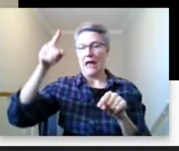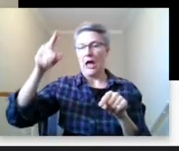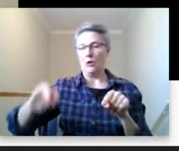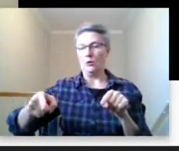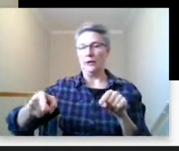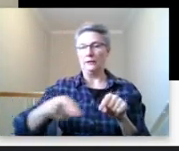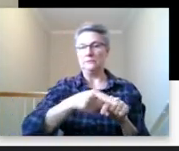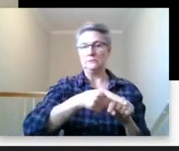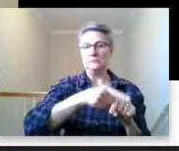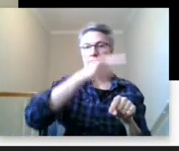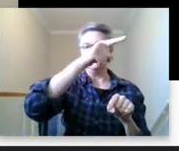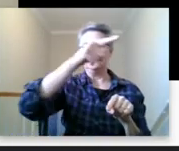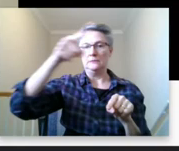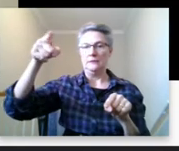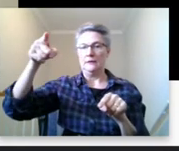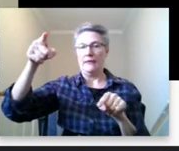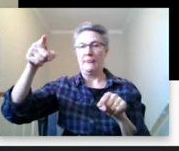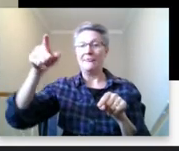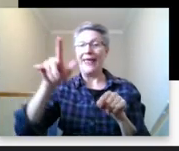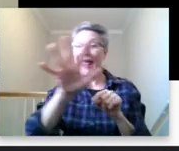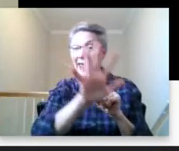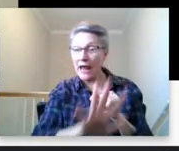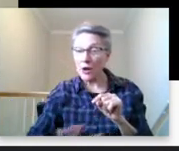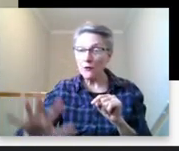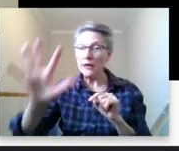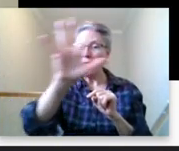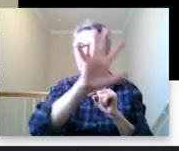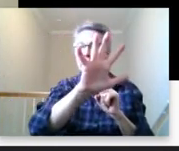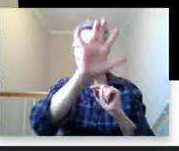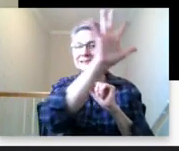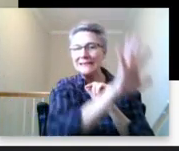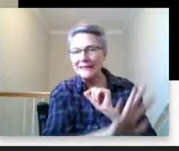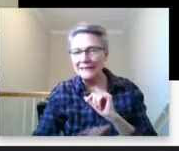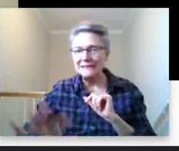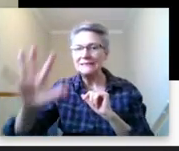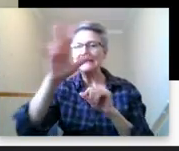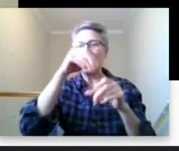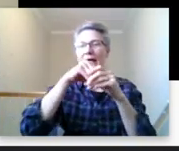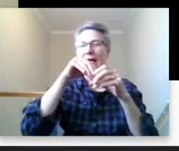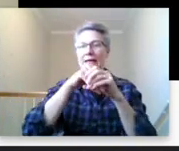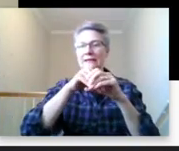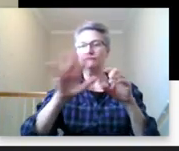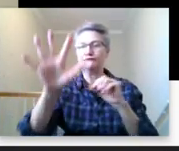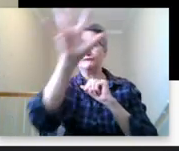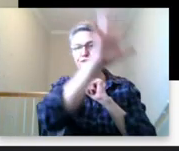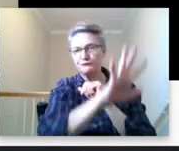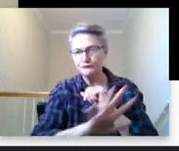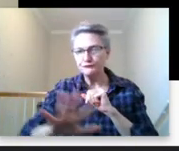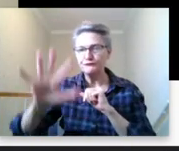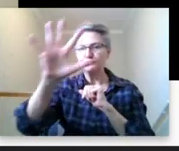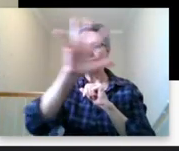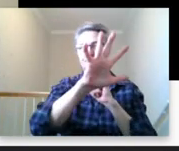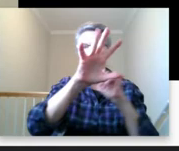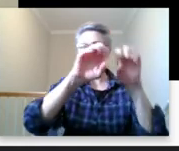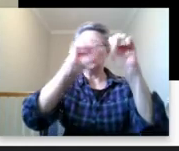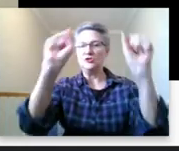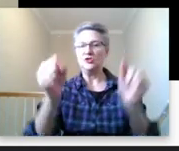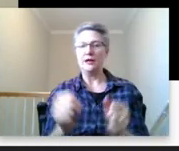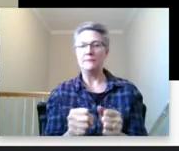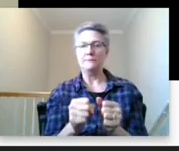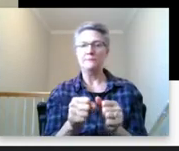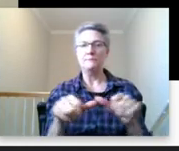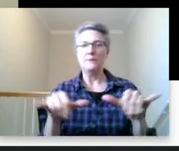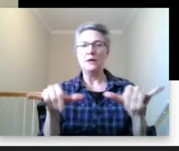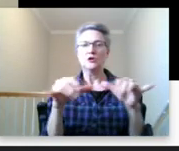of our shape. The area is going to be this inside part of our shape, right? Measuring how